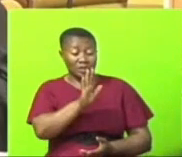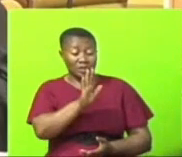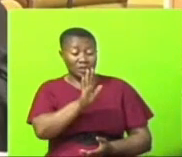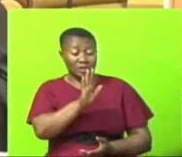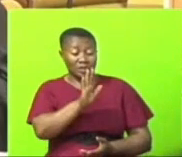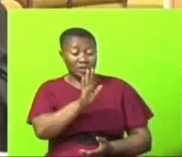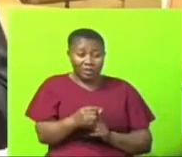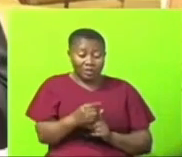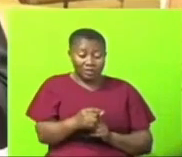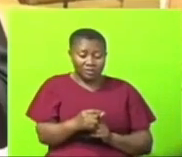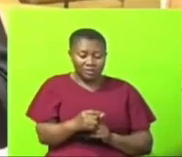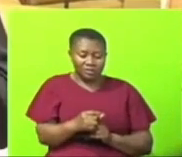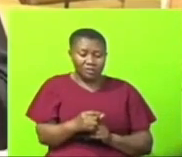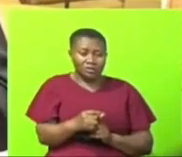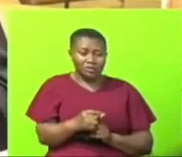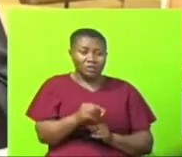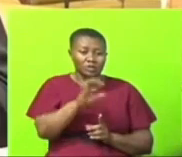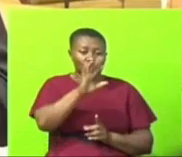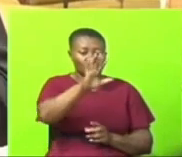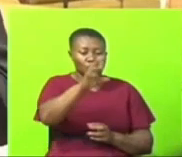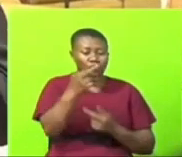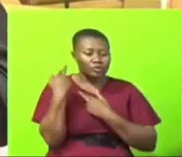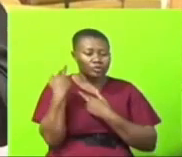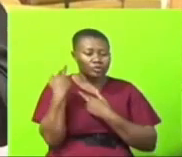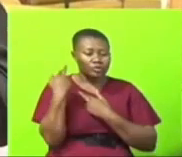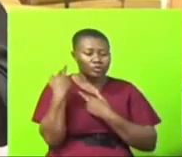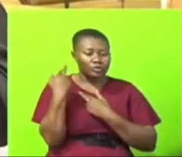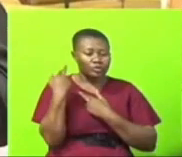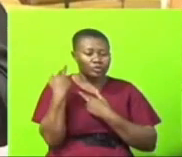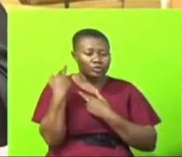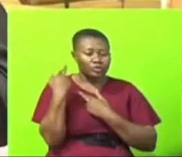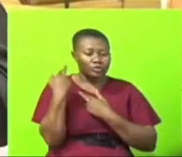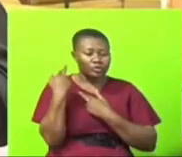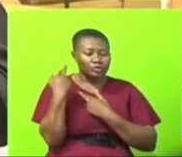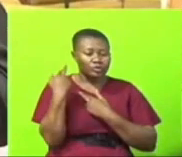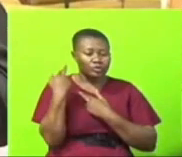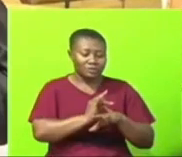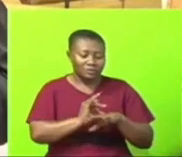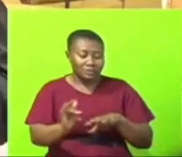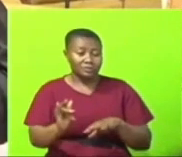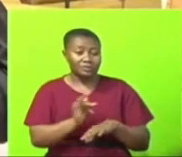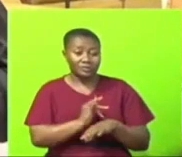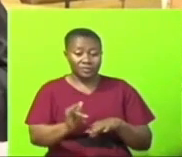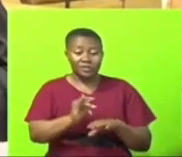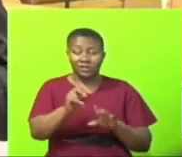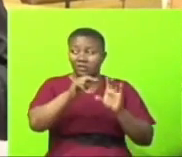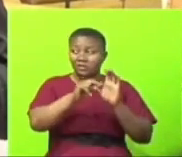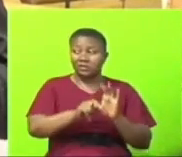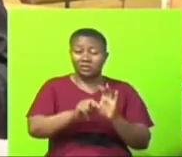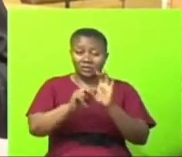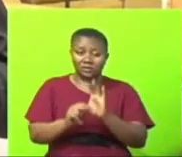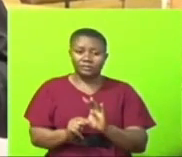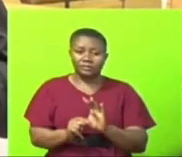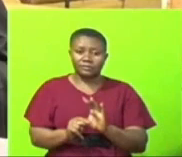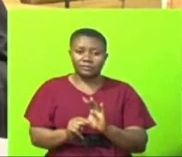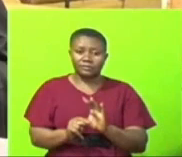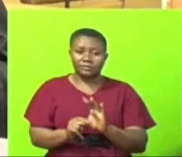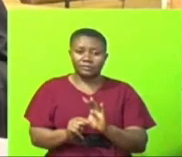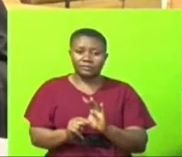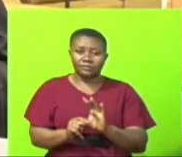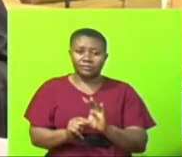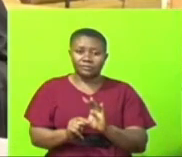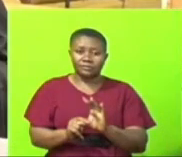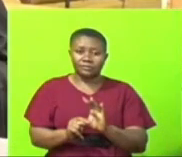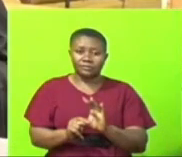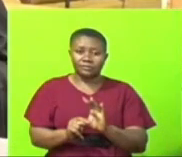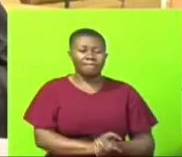to declare the vacancy of a seat. It is your province. And you